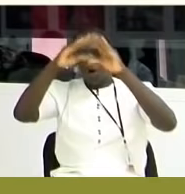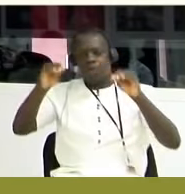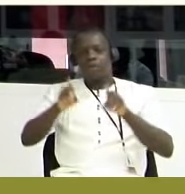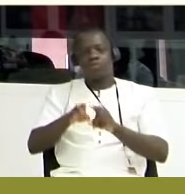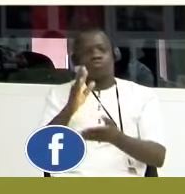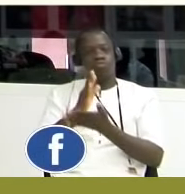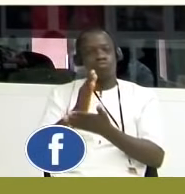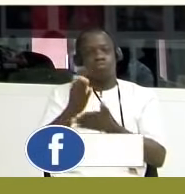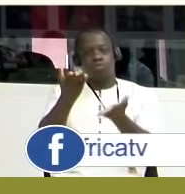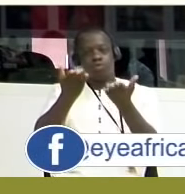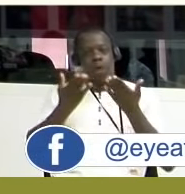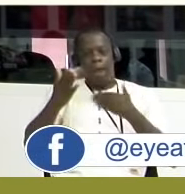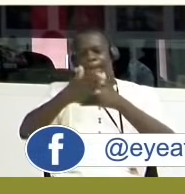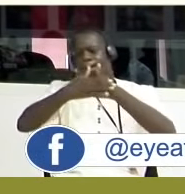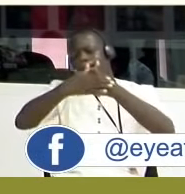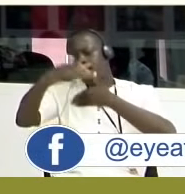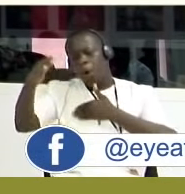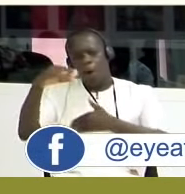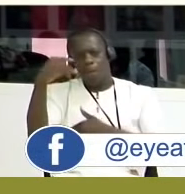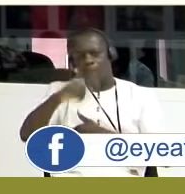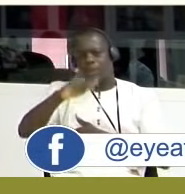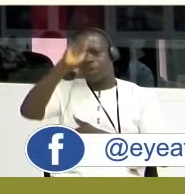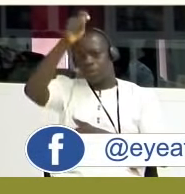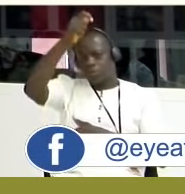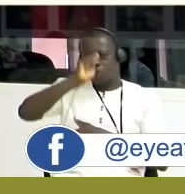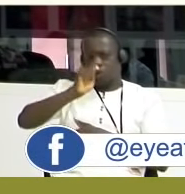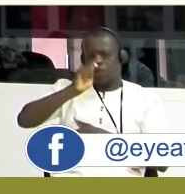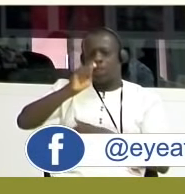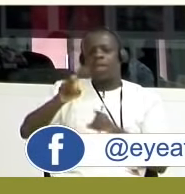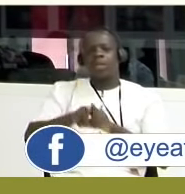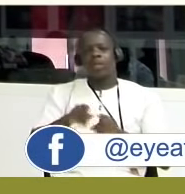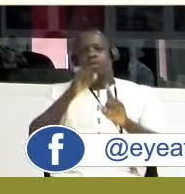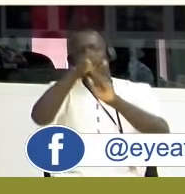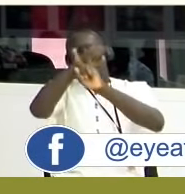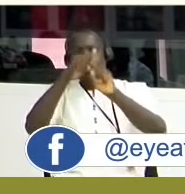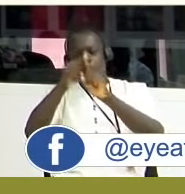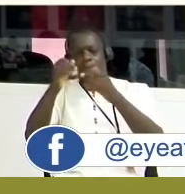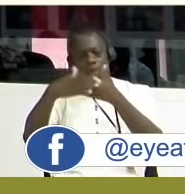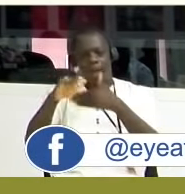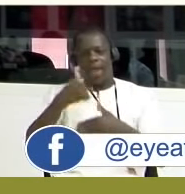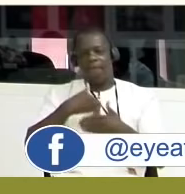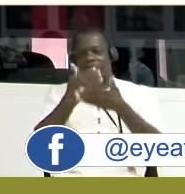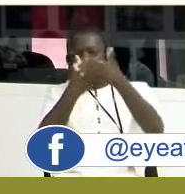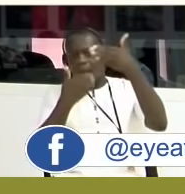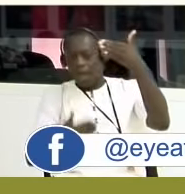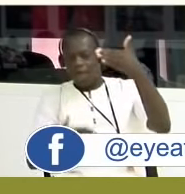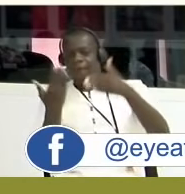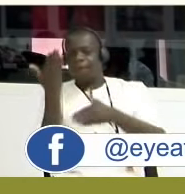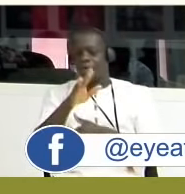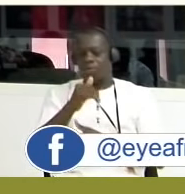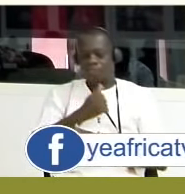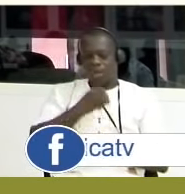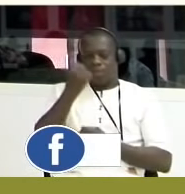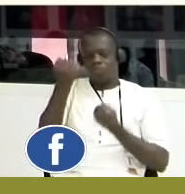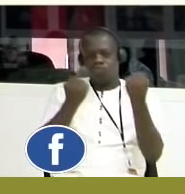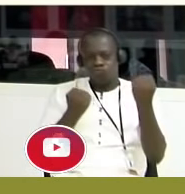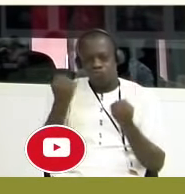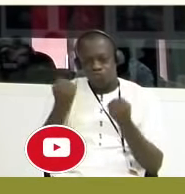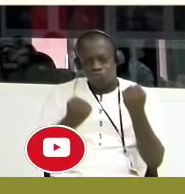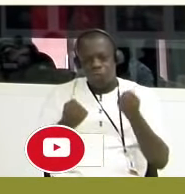that I have to alight from my vehicle and move towards the